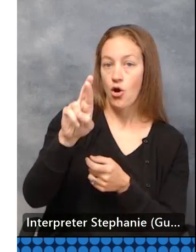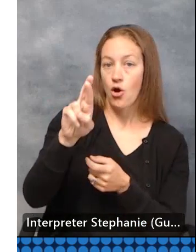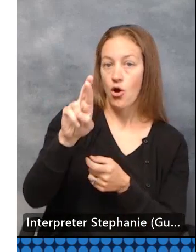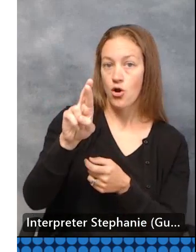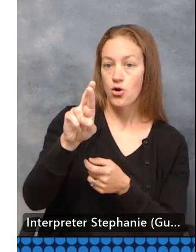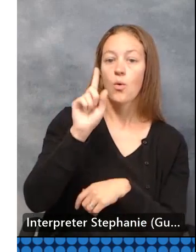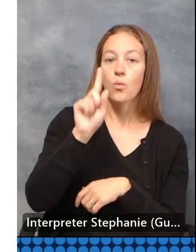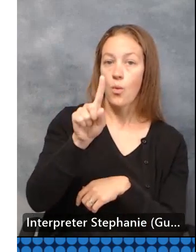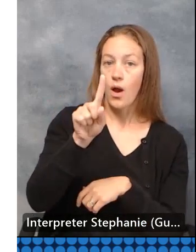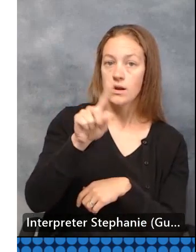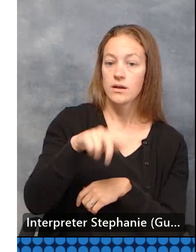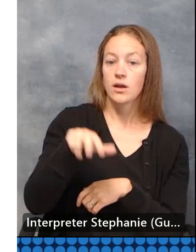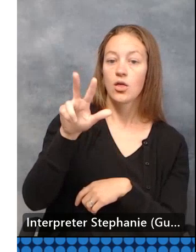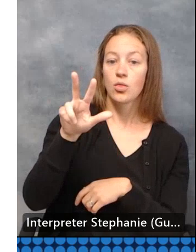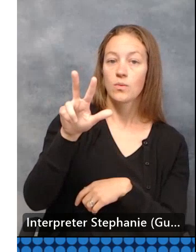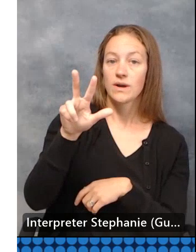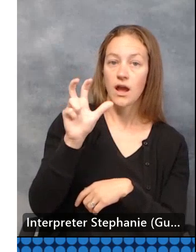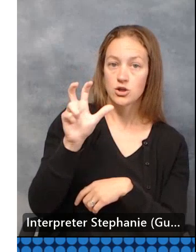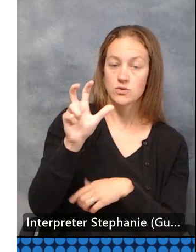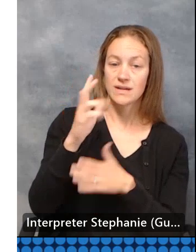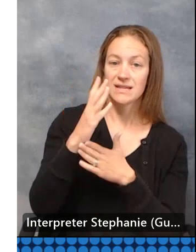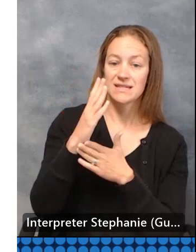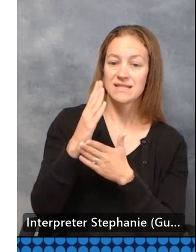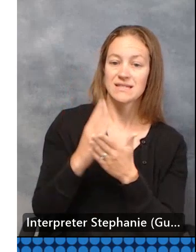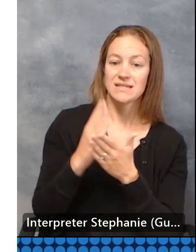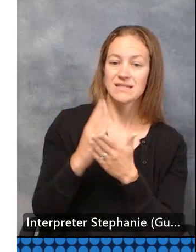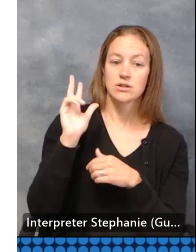KAR 1 300